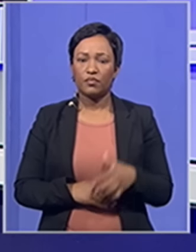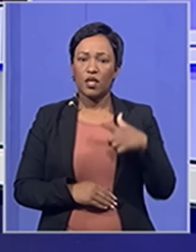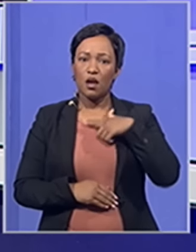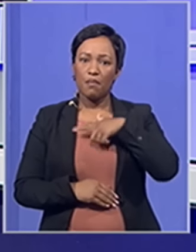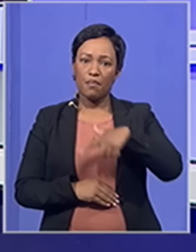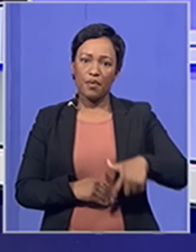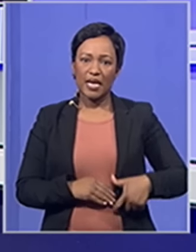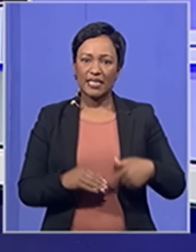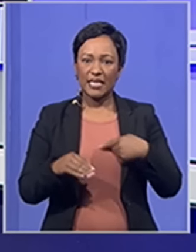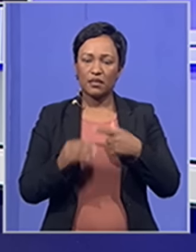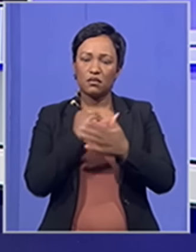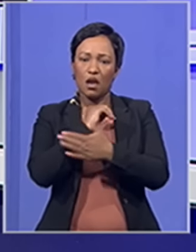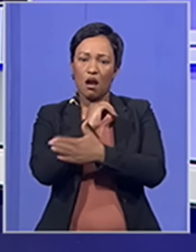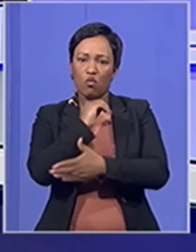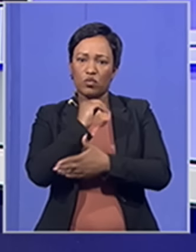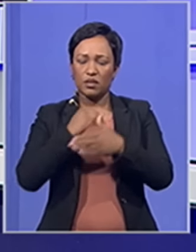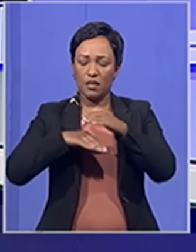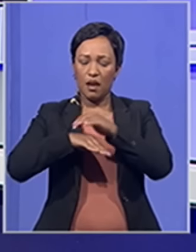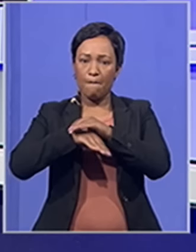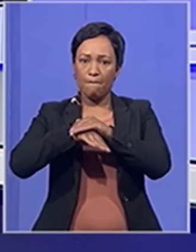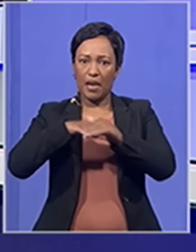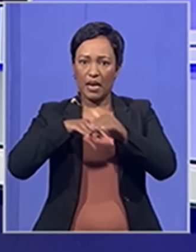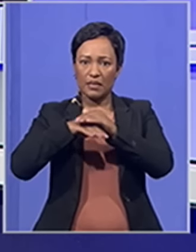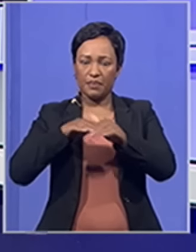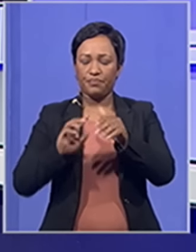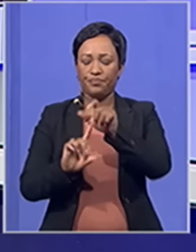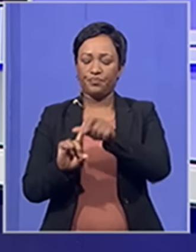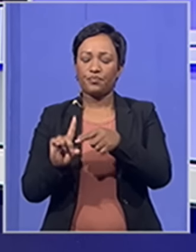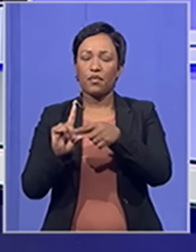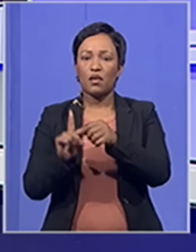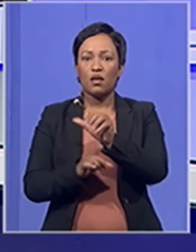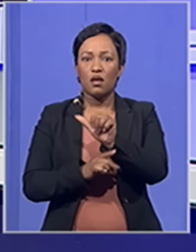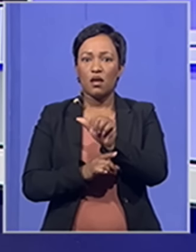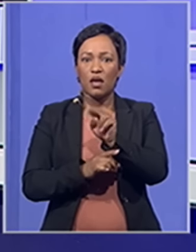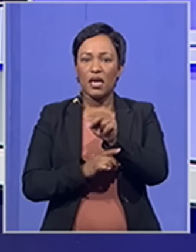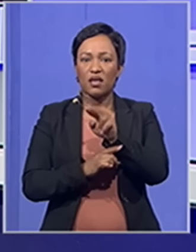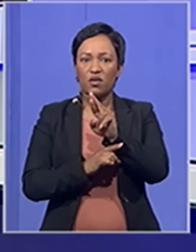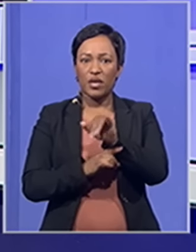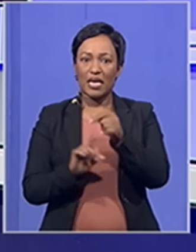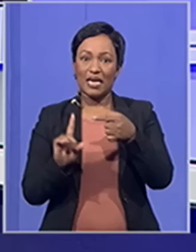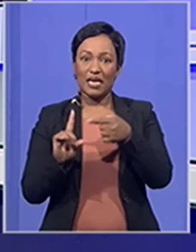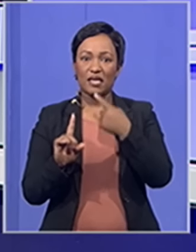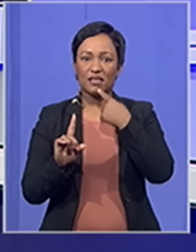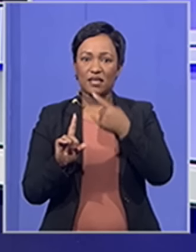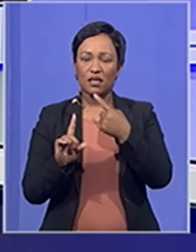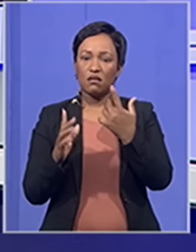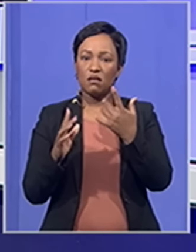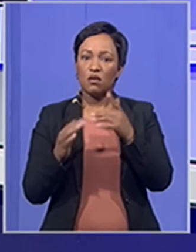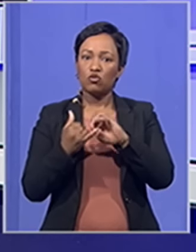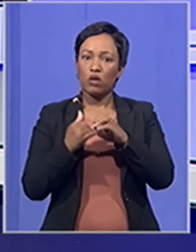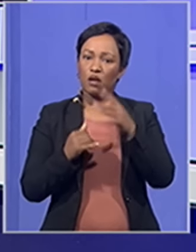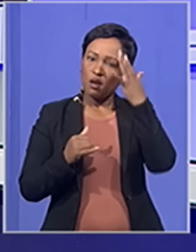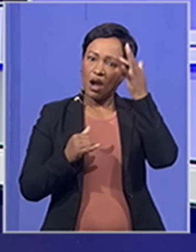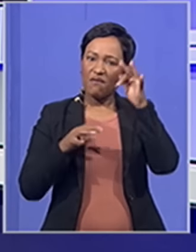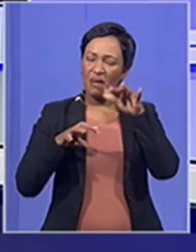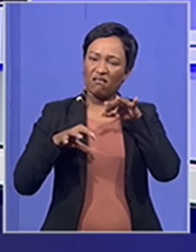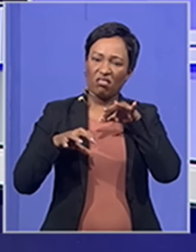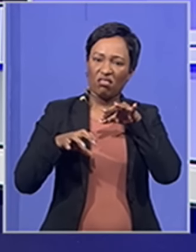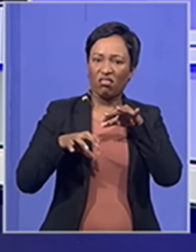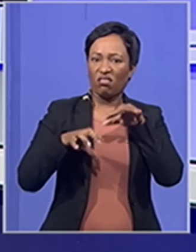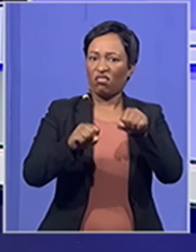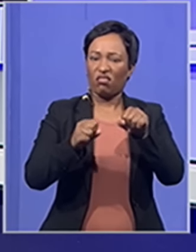Mopresidente wa naga ya Madagascar Andry Rajoelina a re maiteko a go ka leka go gapa puso ka dikgoka a tsweletse